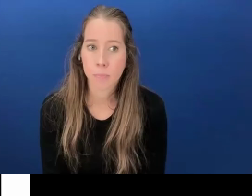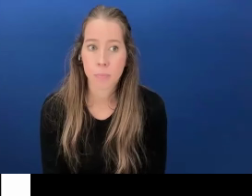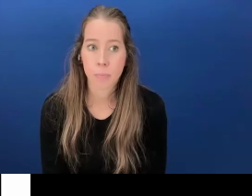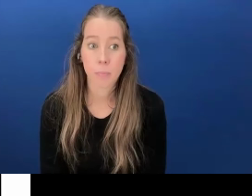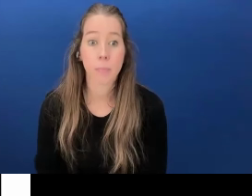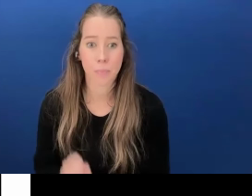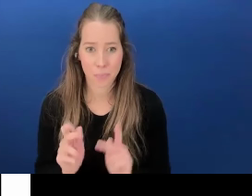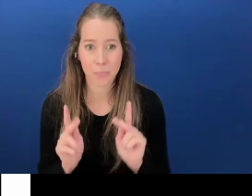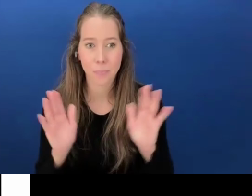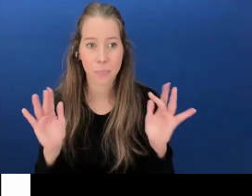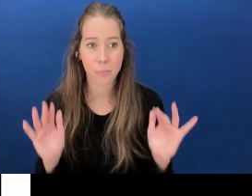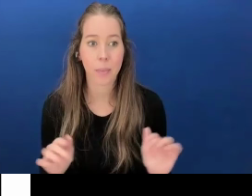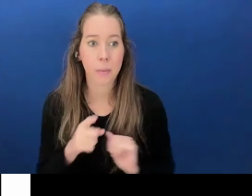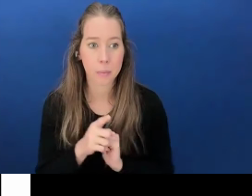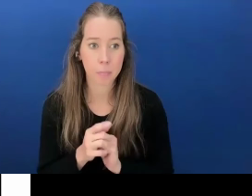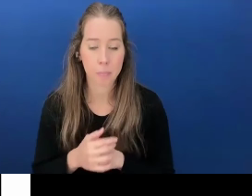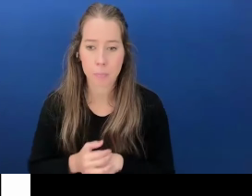All right.